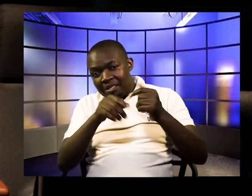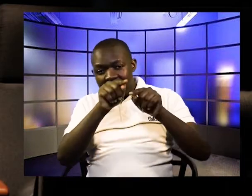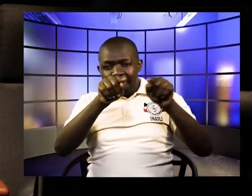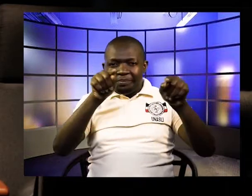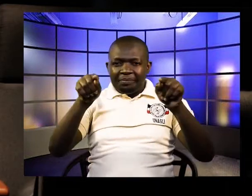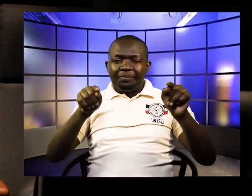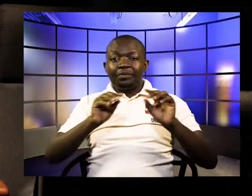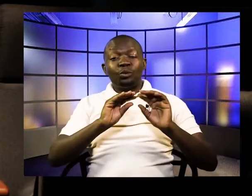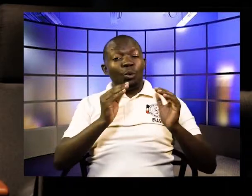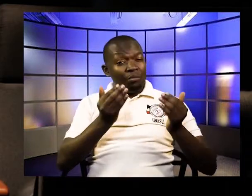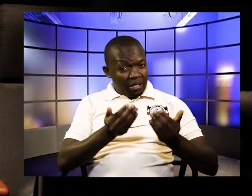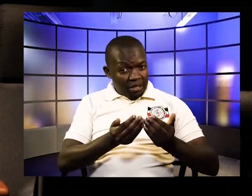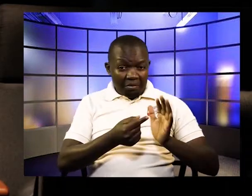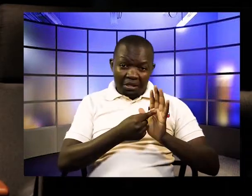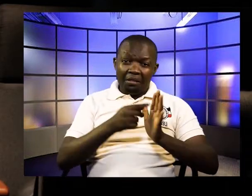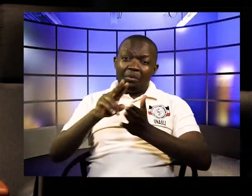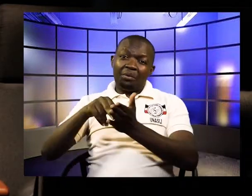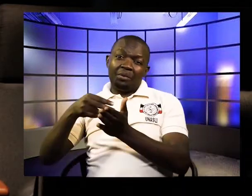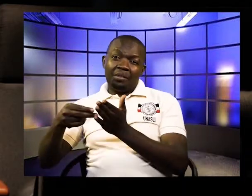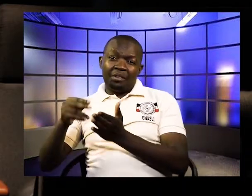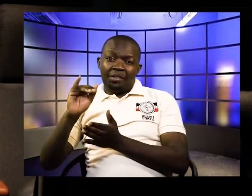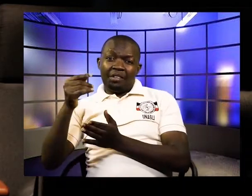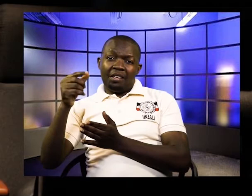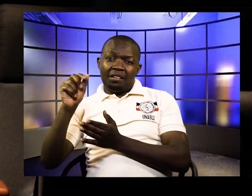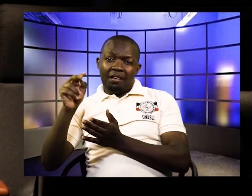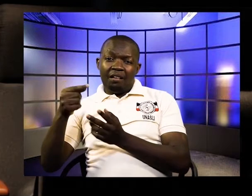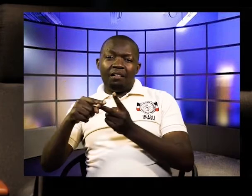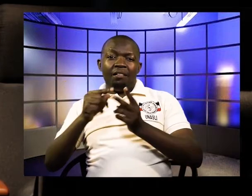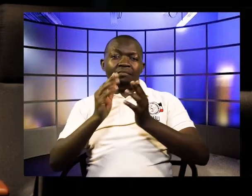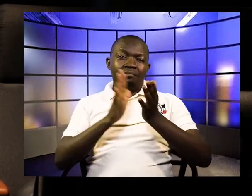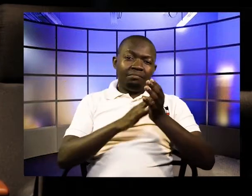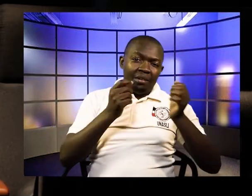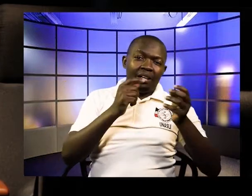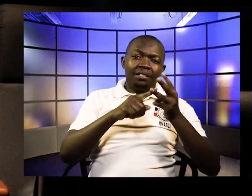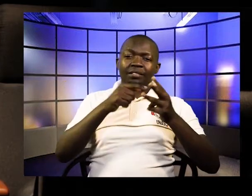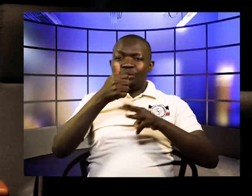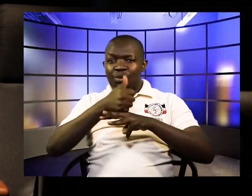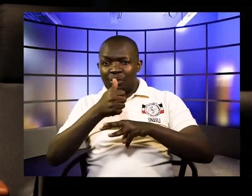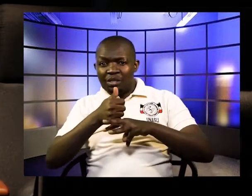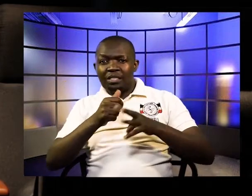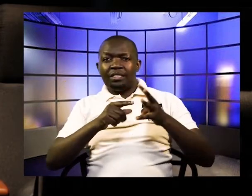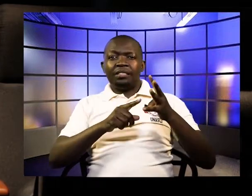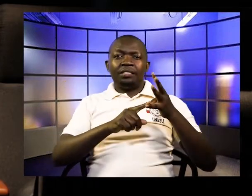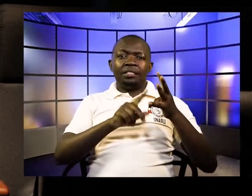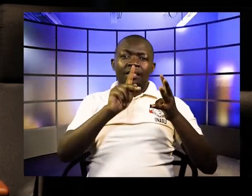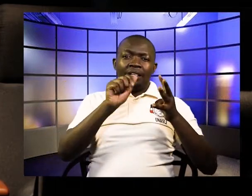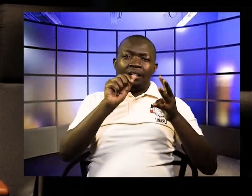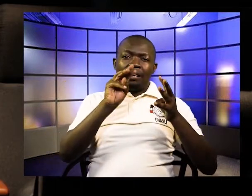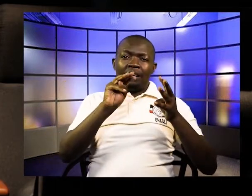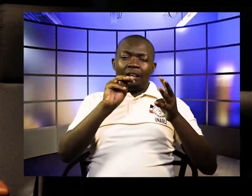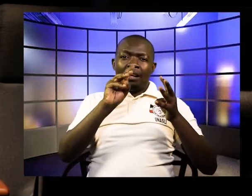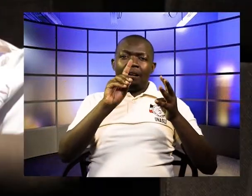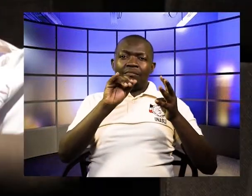communities like Iganga, Mbale, Soroti, Lira, Kamdin, and all other parts of the